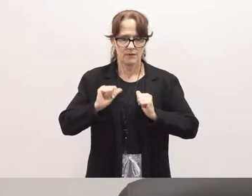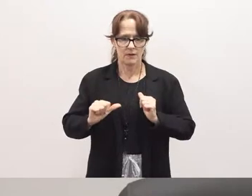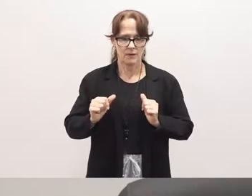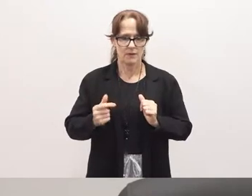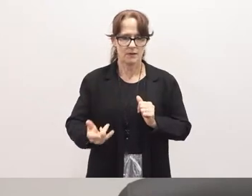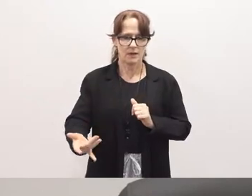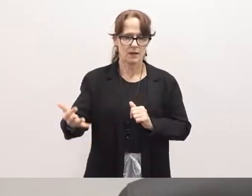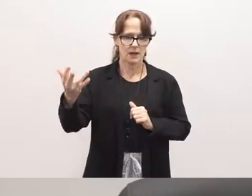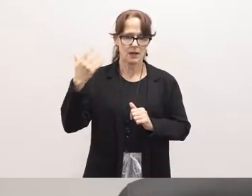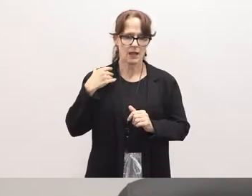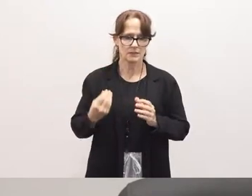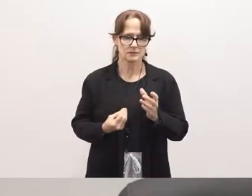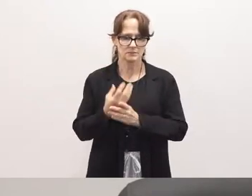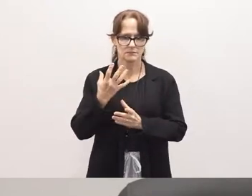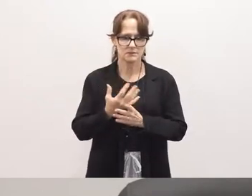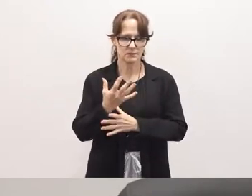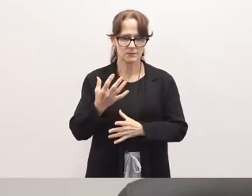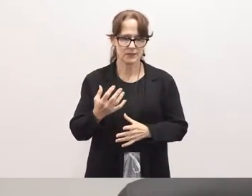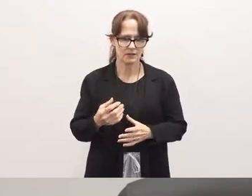last spring.